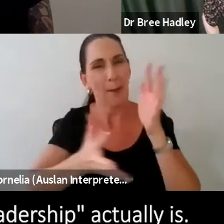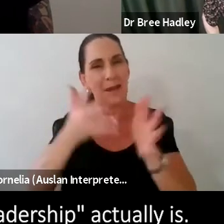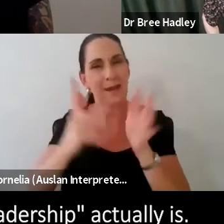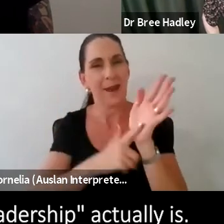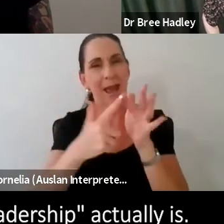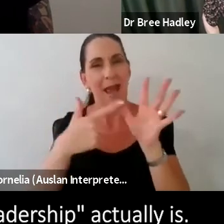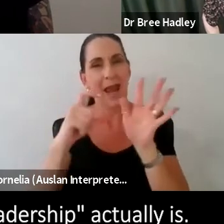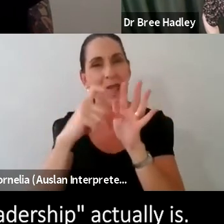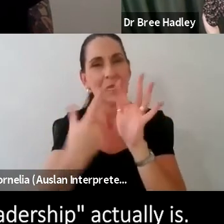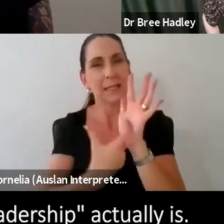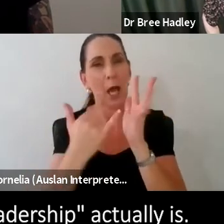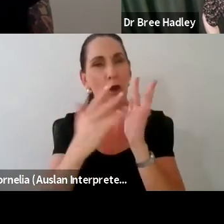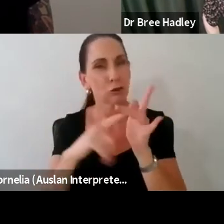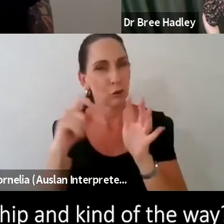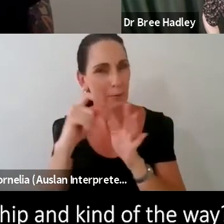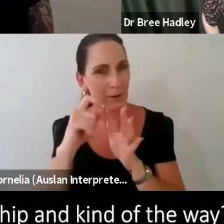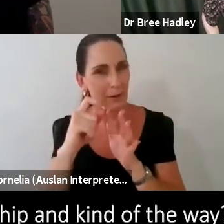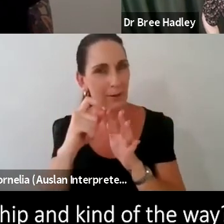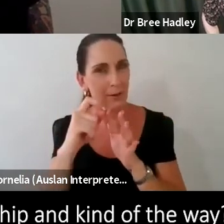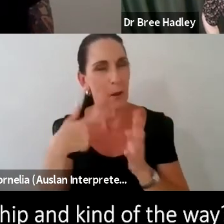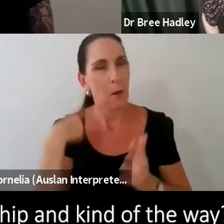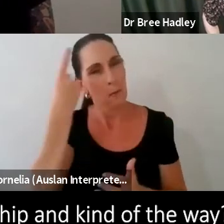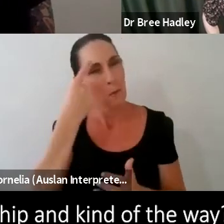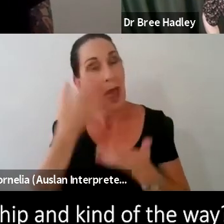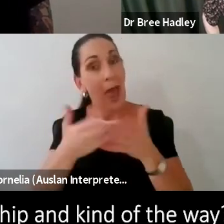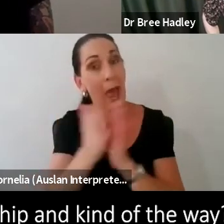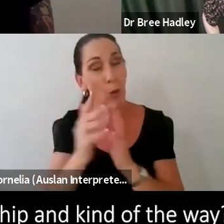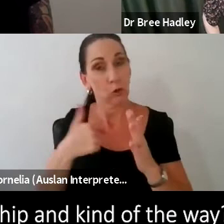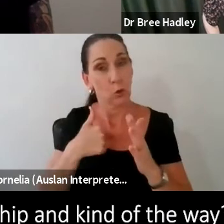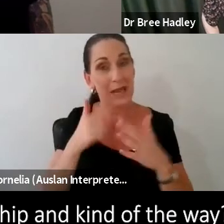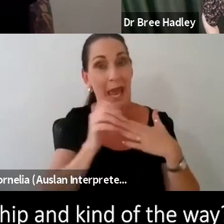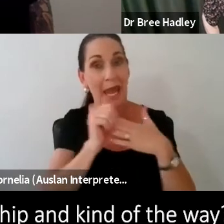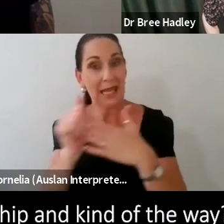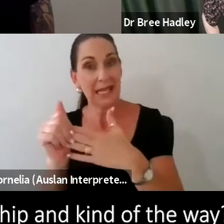looking at how do we lead, how do we perceive leadership,